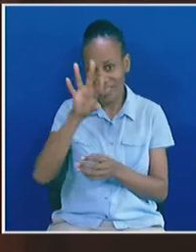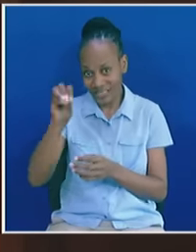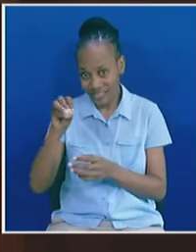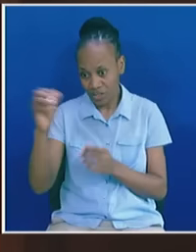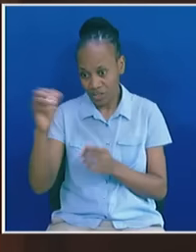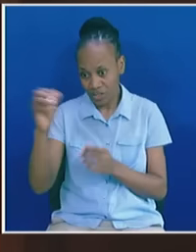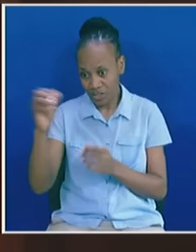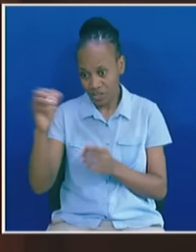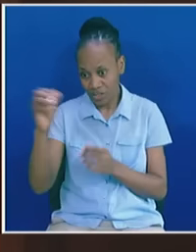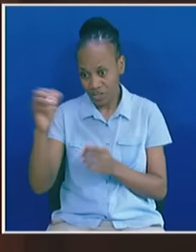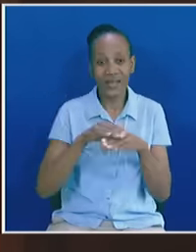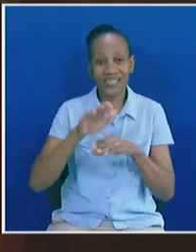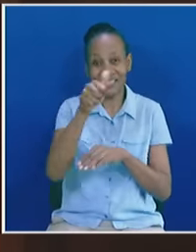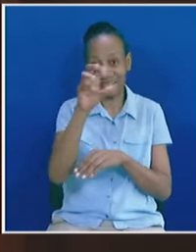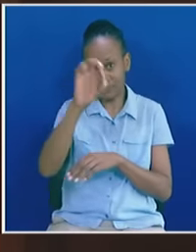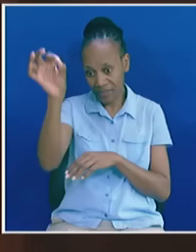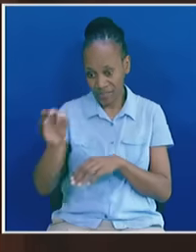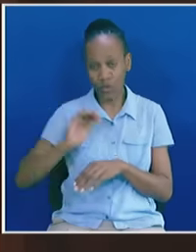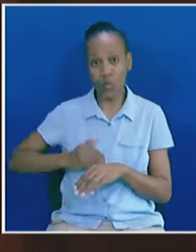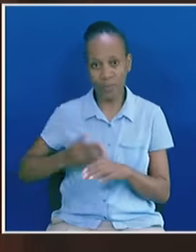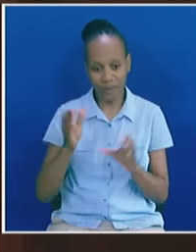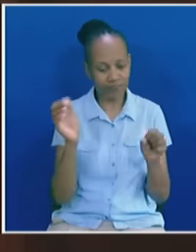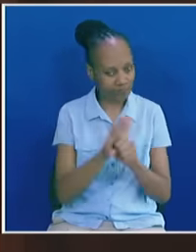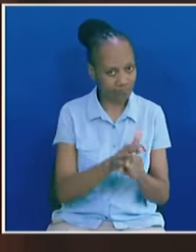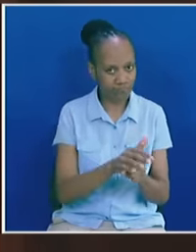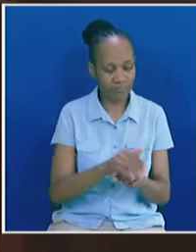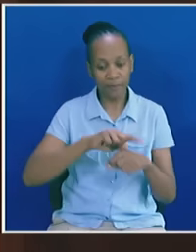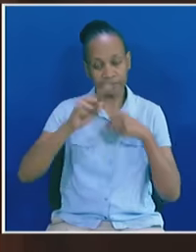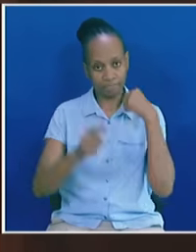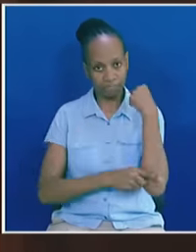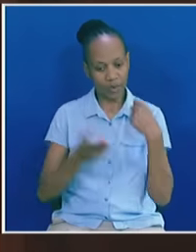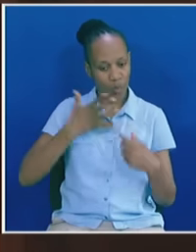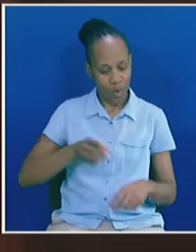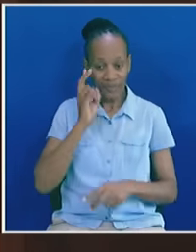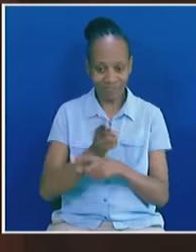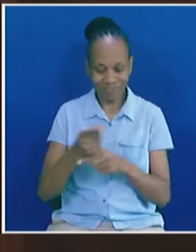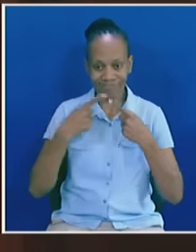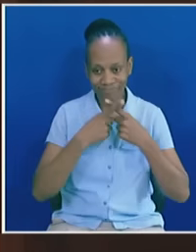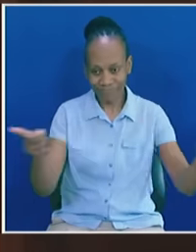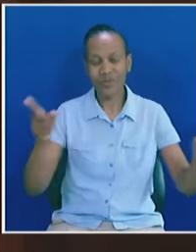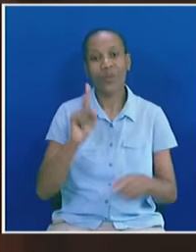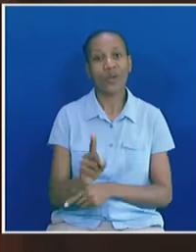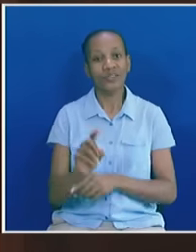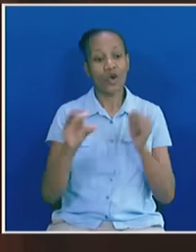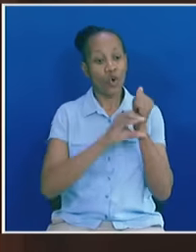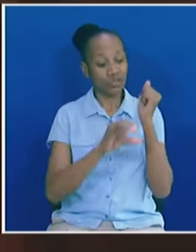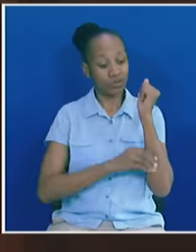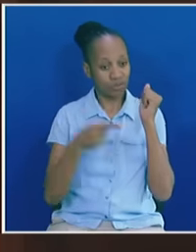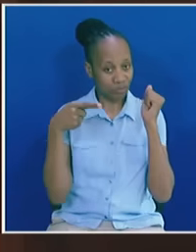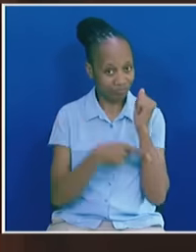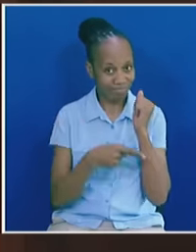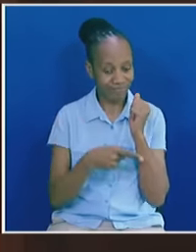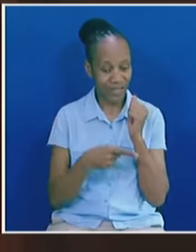of whom being women. In conclusion, we want to reiterate the supremacy of our constitution in